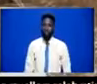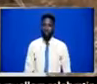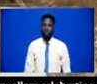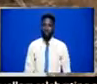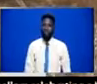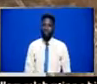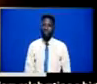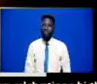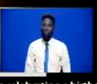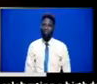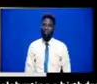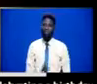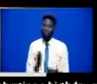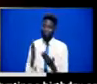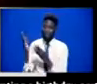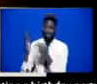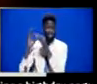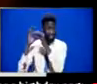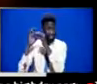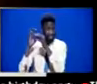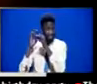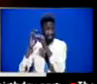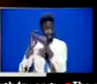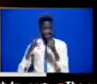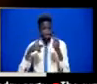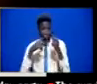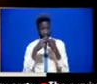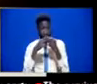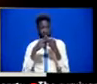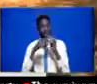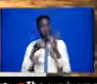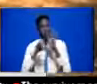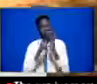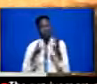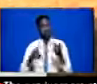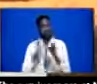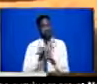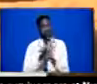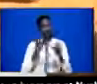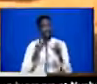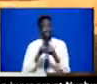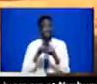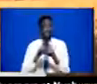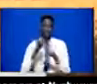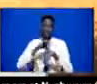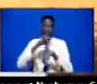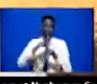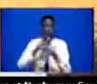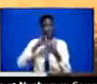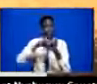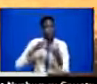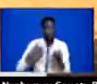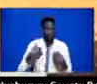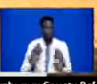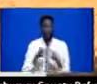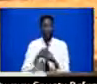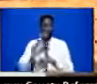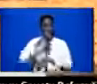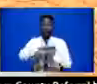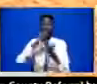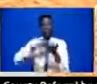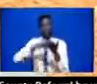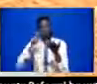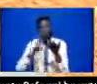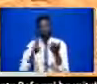an outlawed cultural practice that is linked to early marriage and cases of school dropout, a vice that is said to have